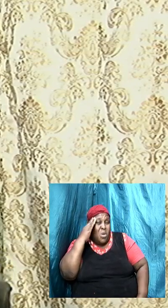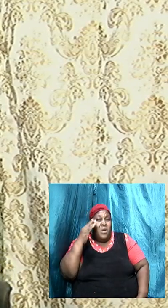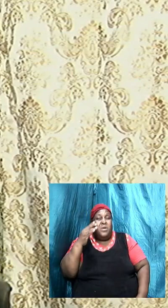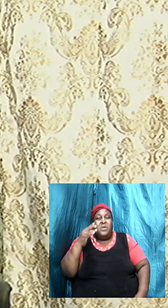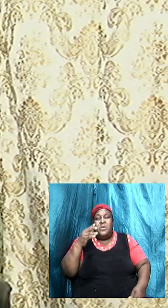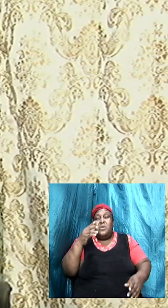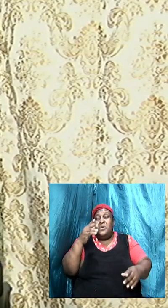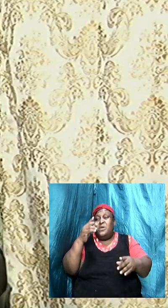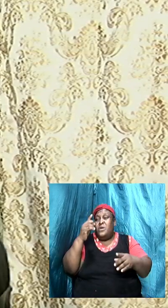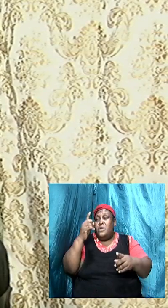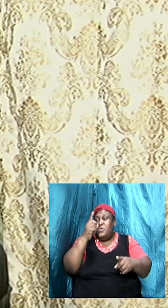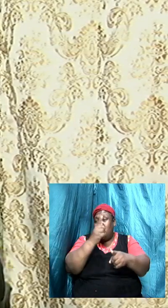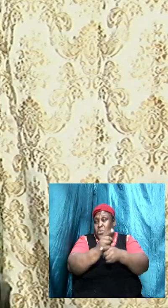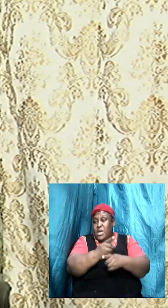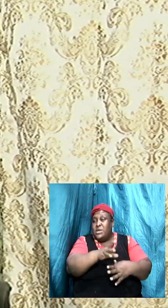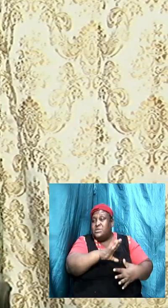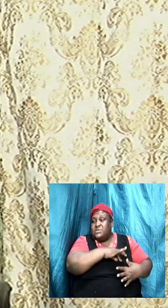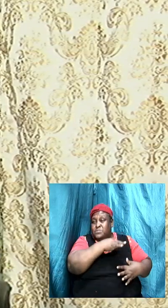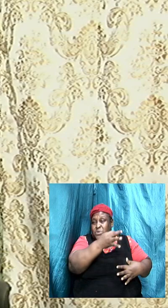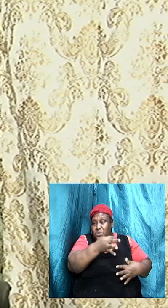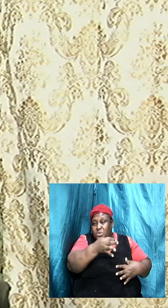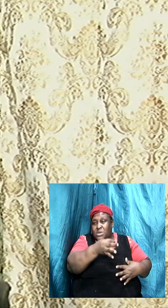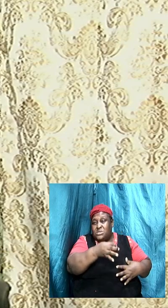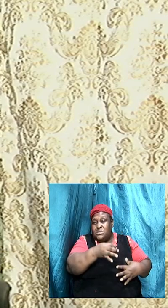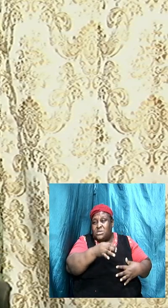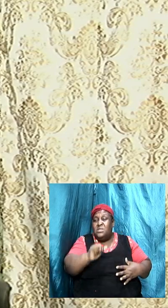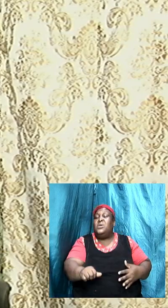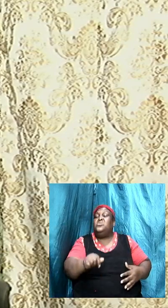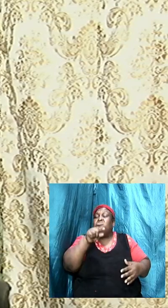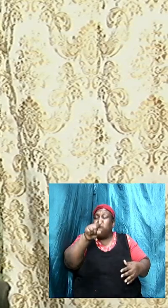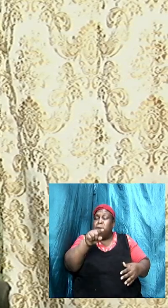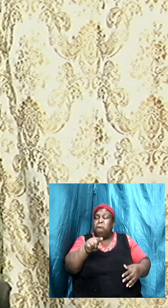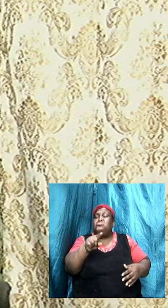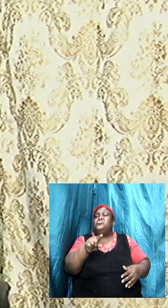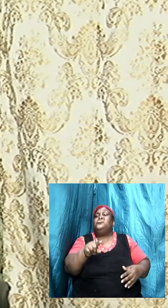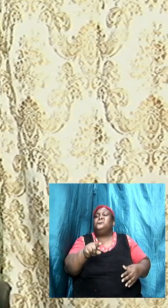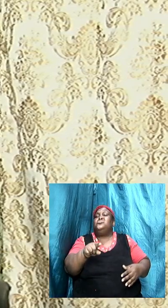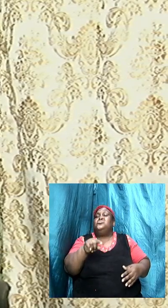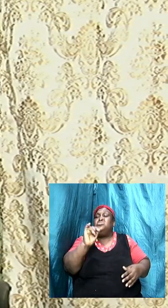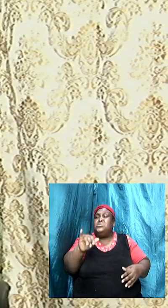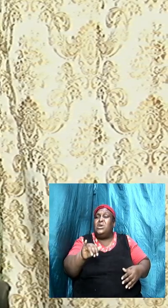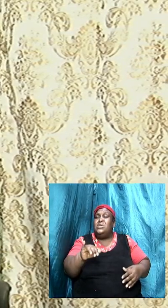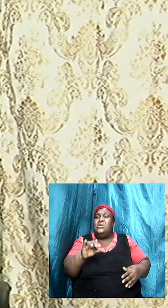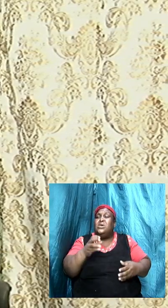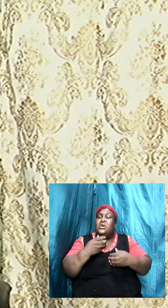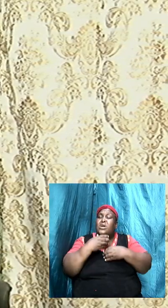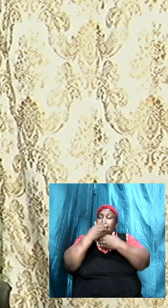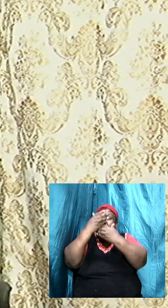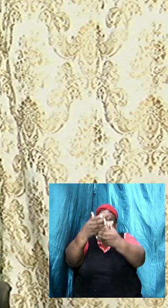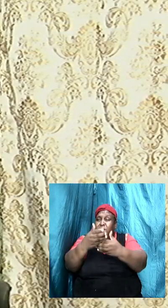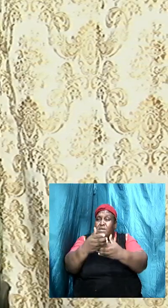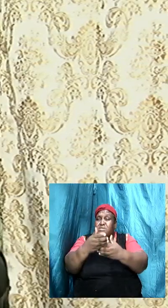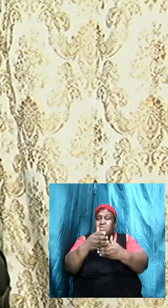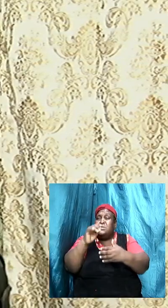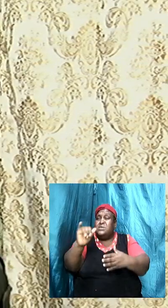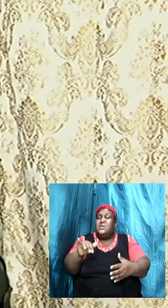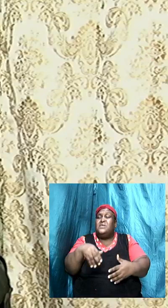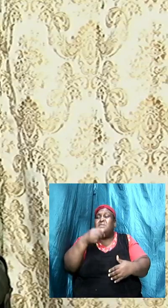can understand that he that confesseth that Christ has come in the flesh is the